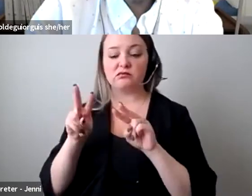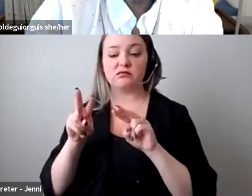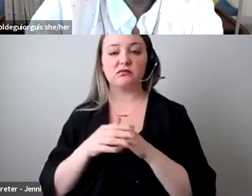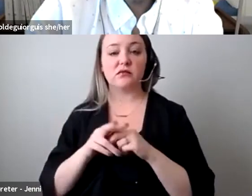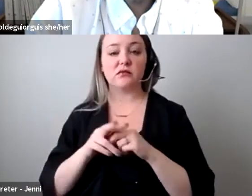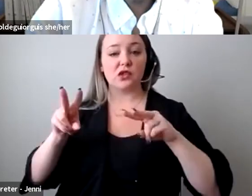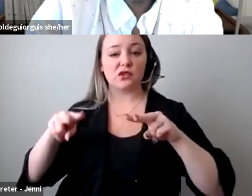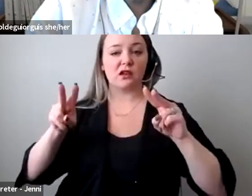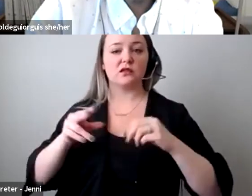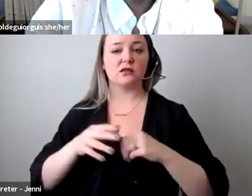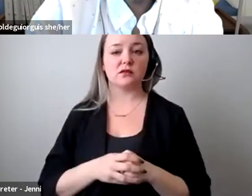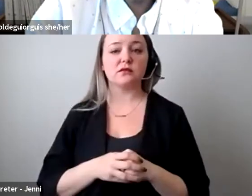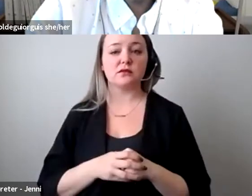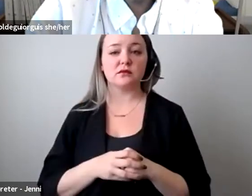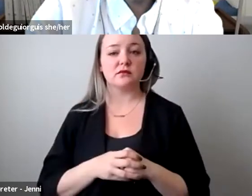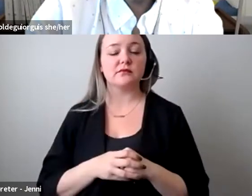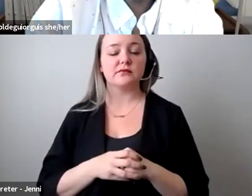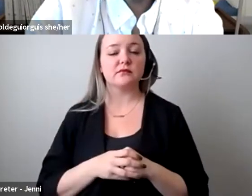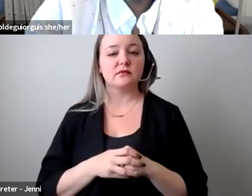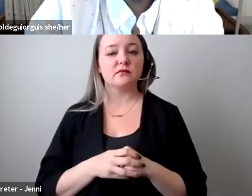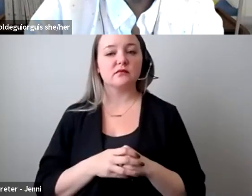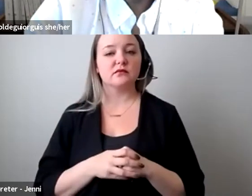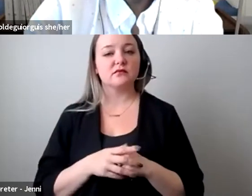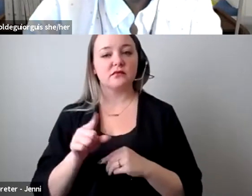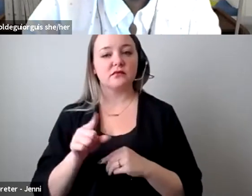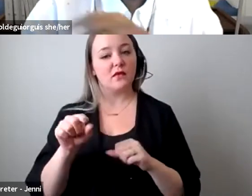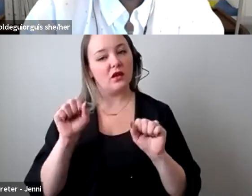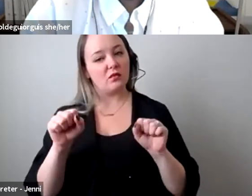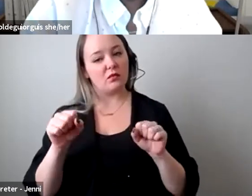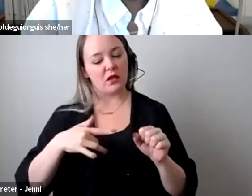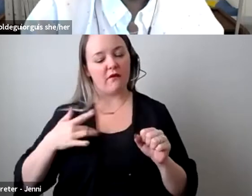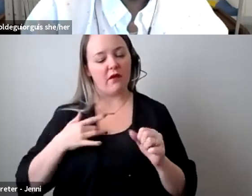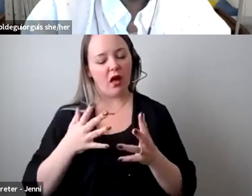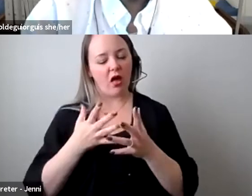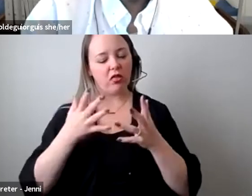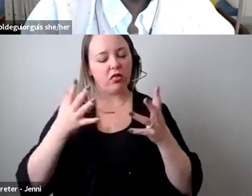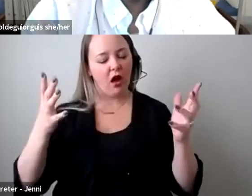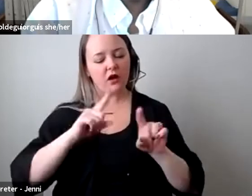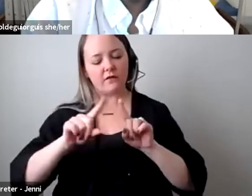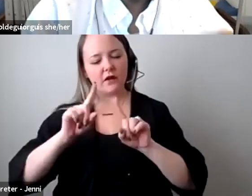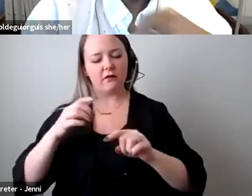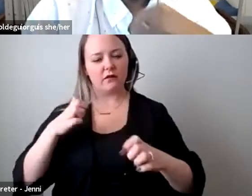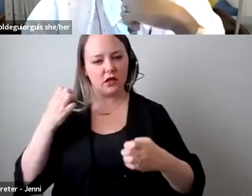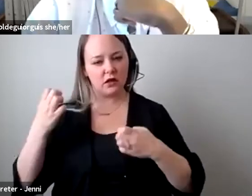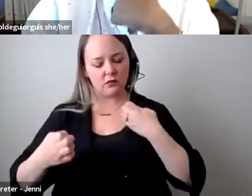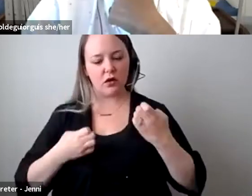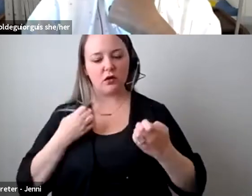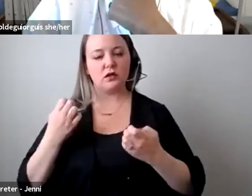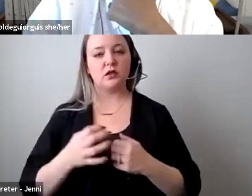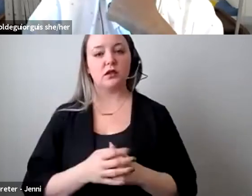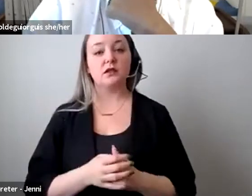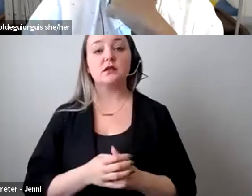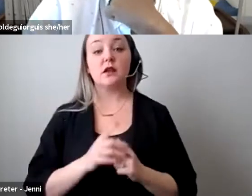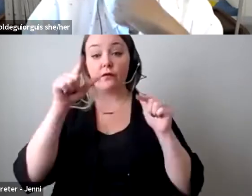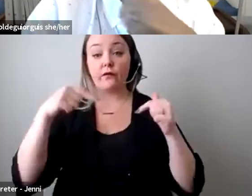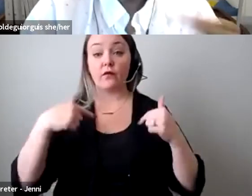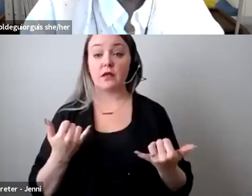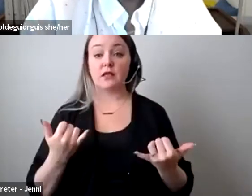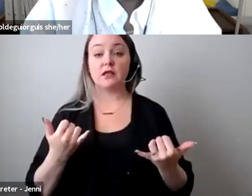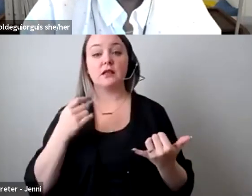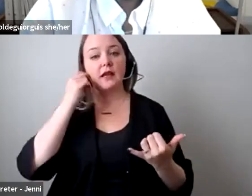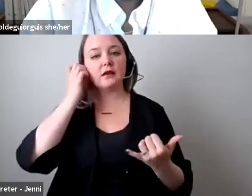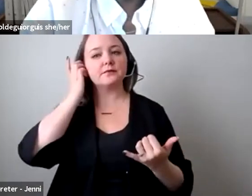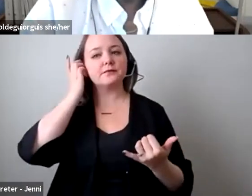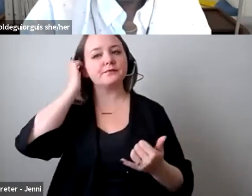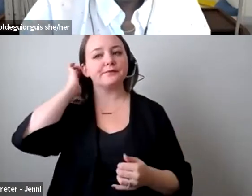this time. It must have brought up lots of feelings. And one of the goals for me today was because